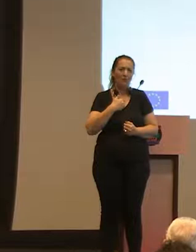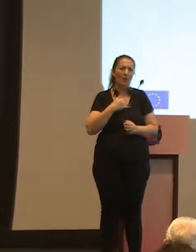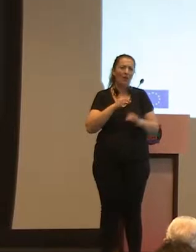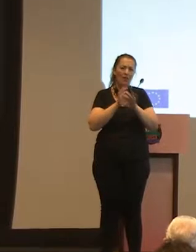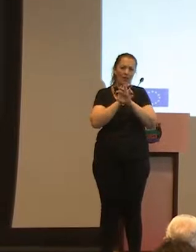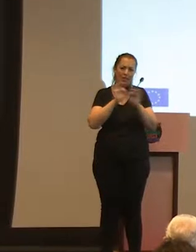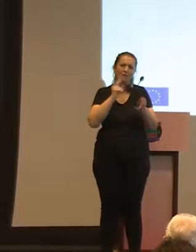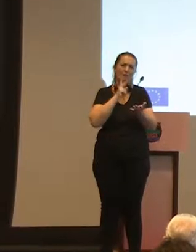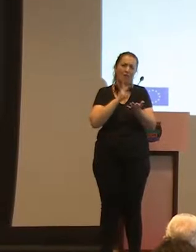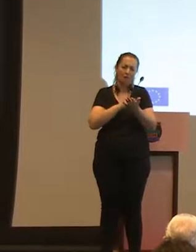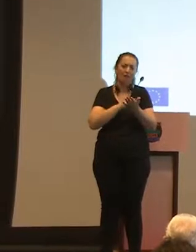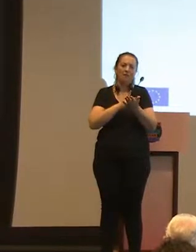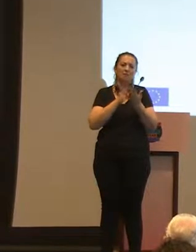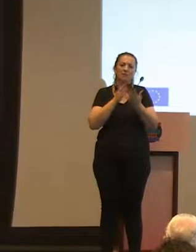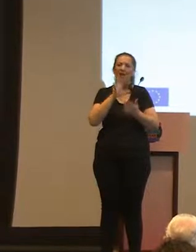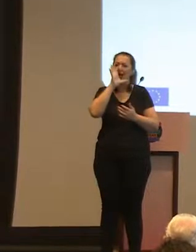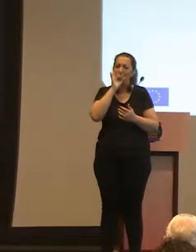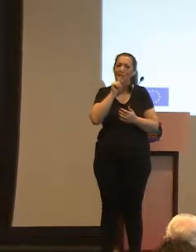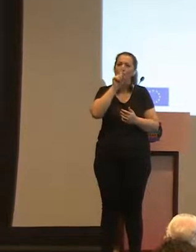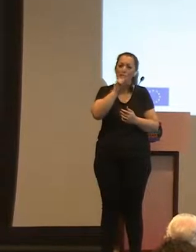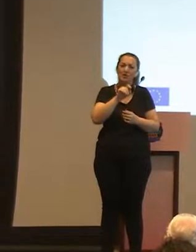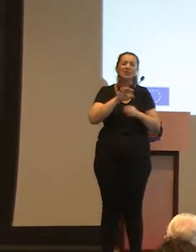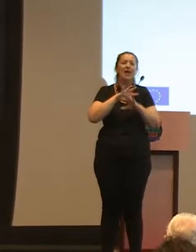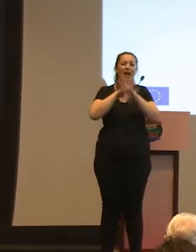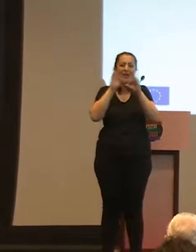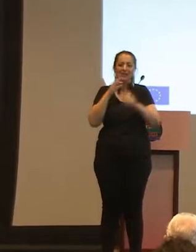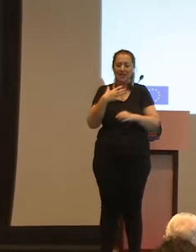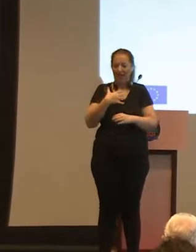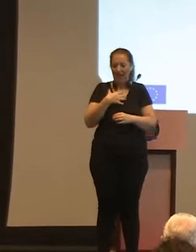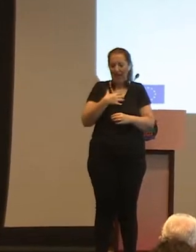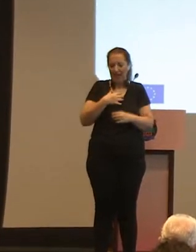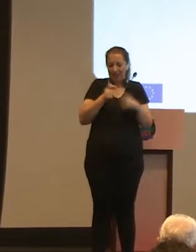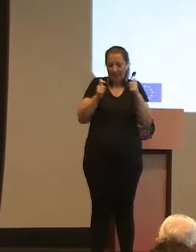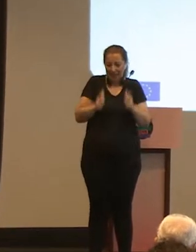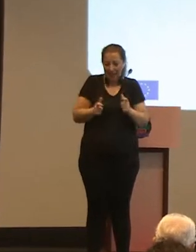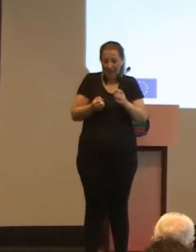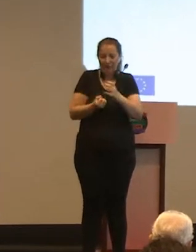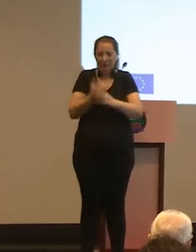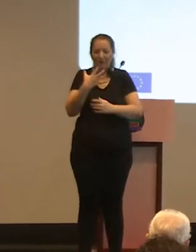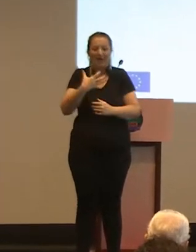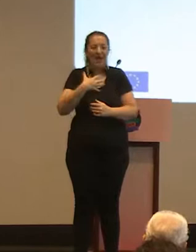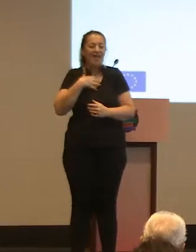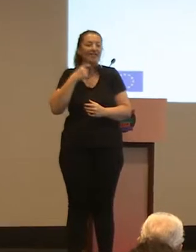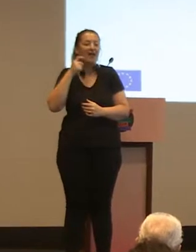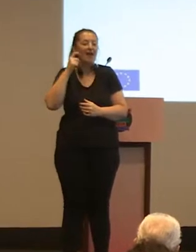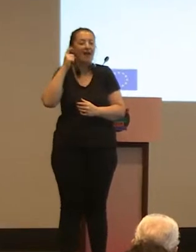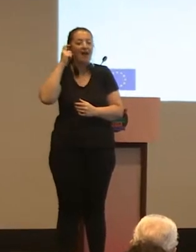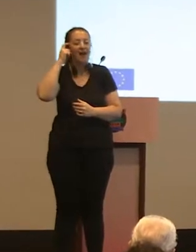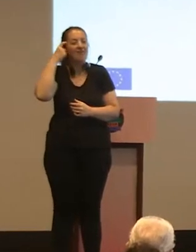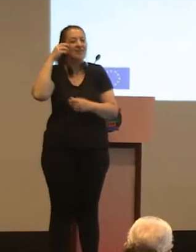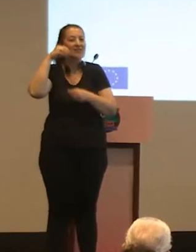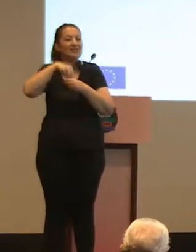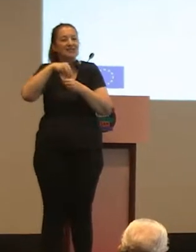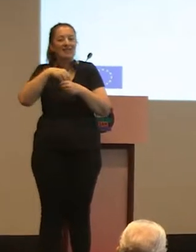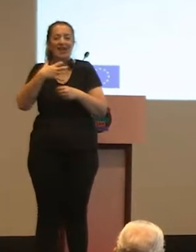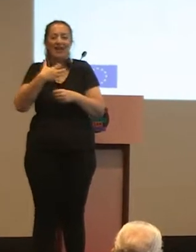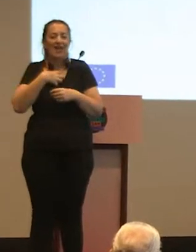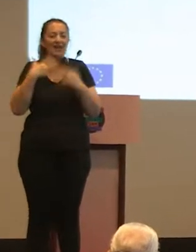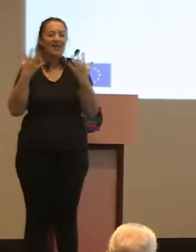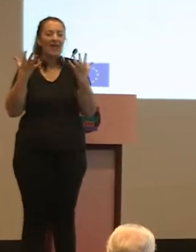well first i'm sure everyone would love to create their